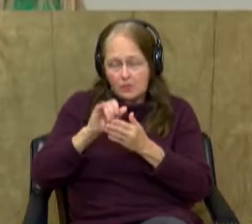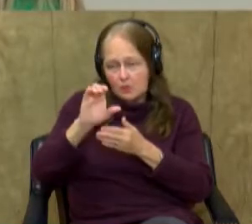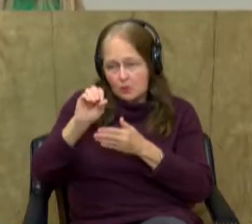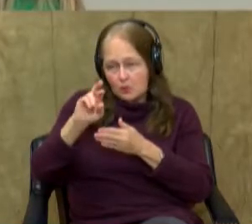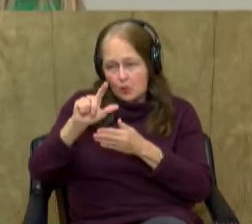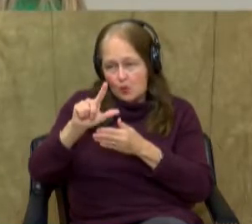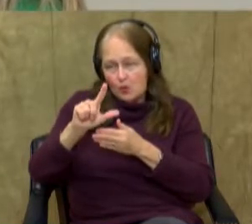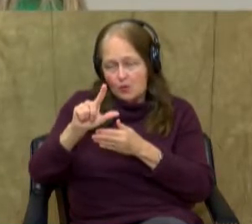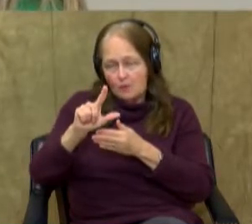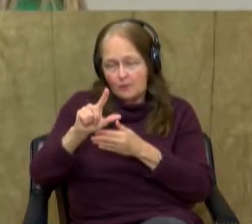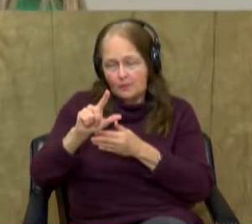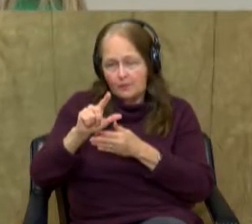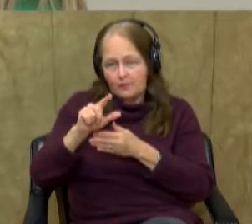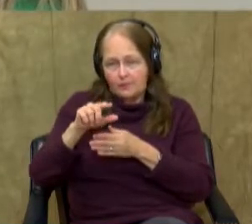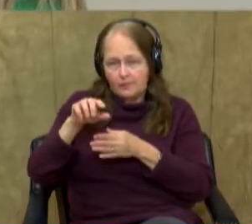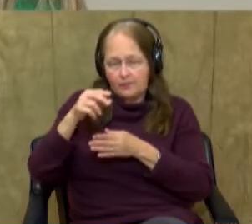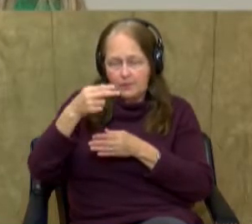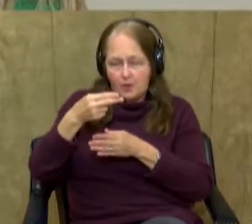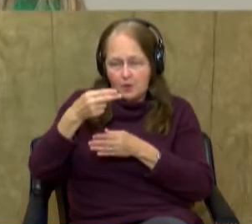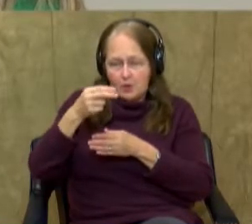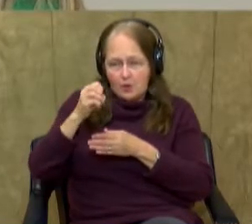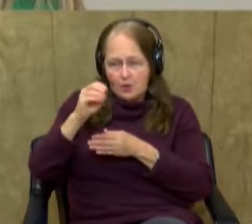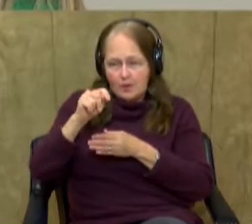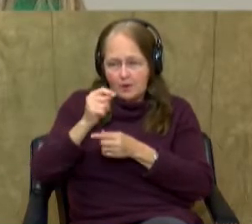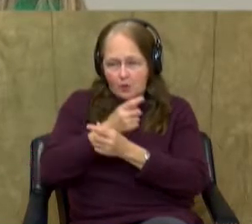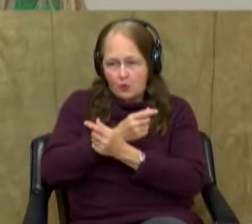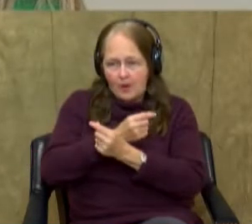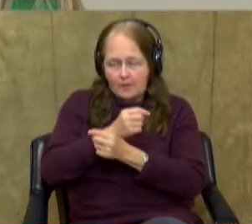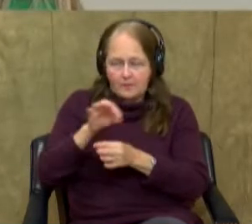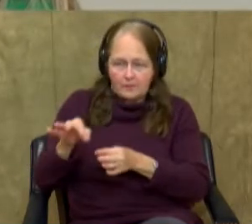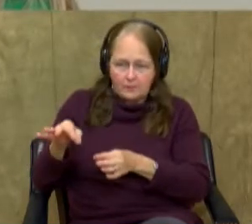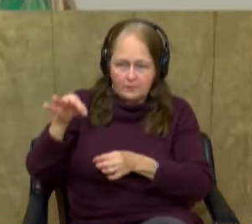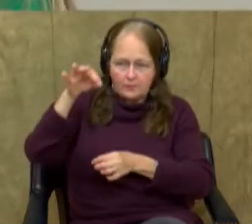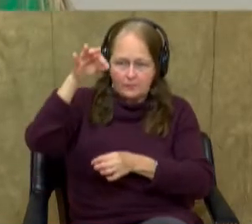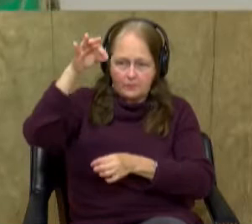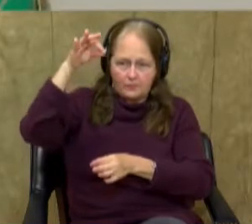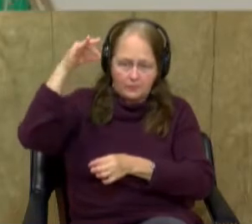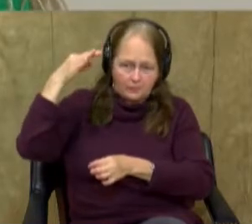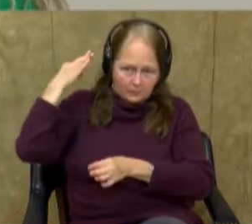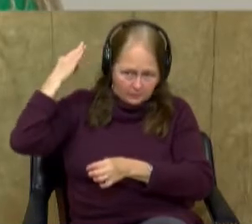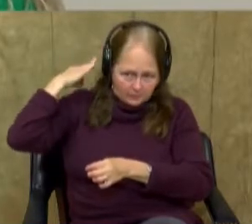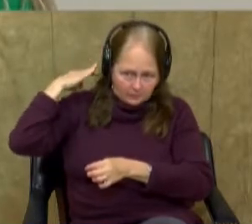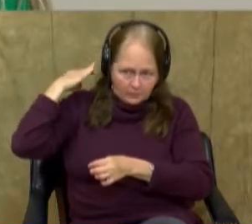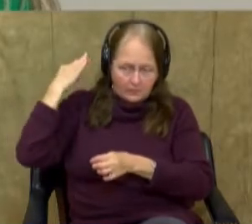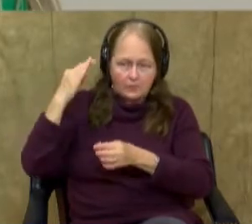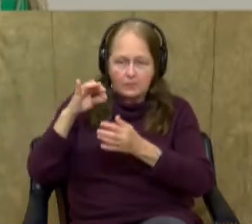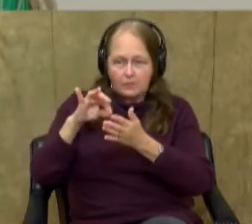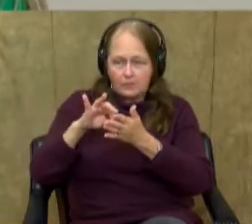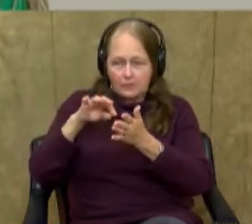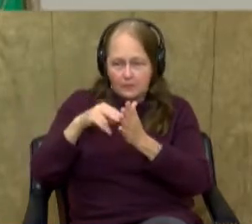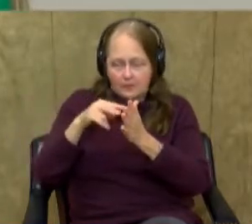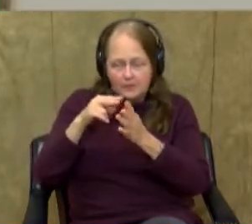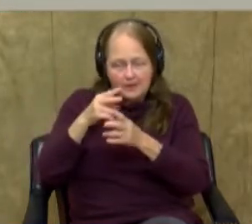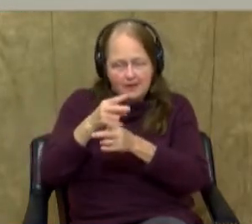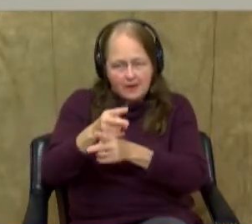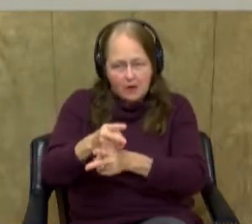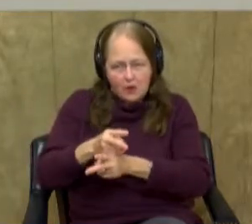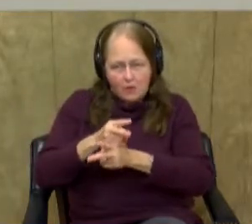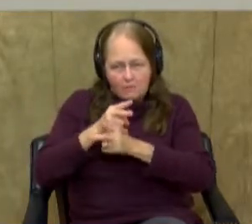Gingerly, Hermit Crab picked it up with his claw and placed it on his shell. Gingerly means